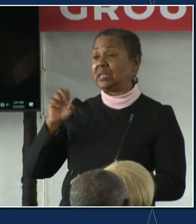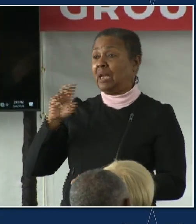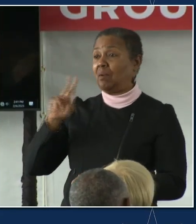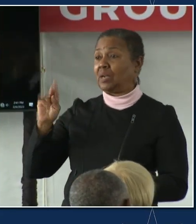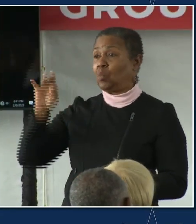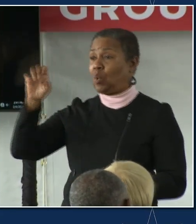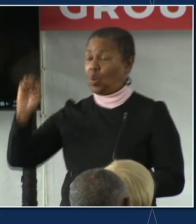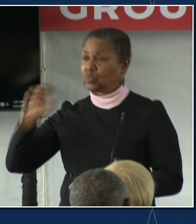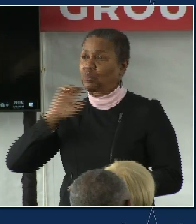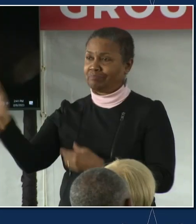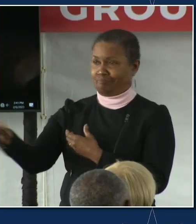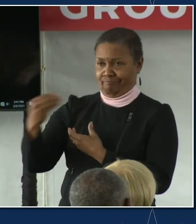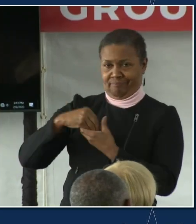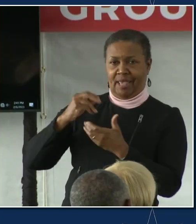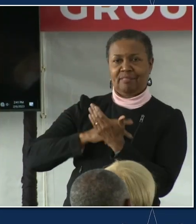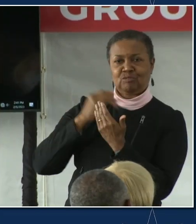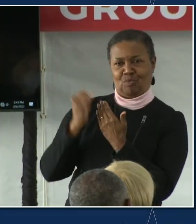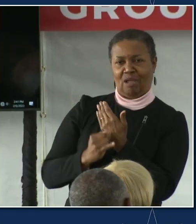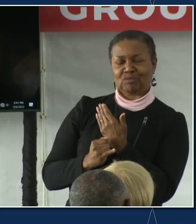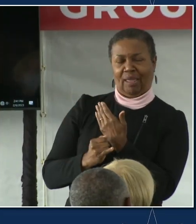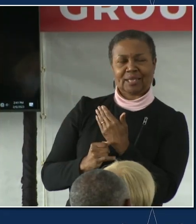is coming in on this project.